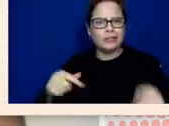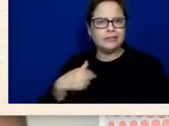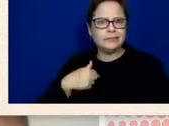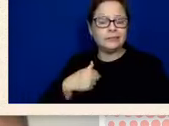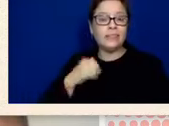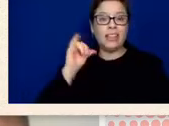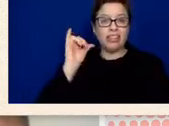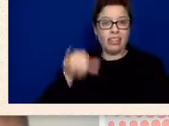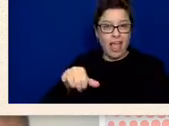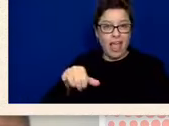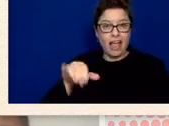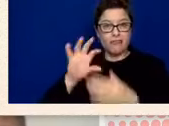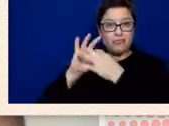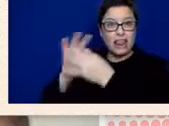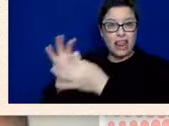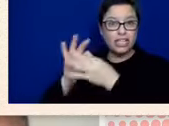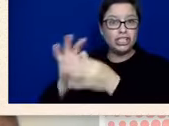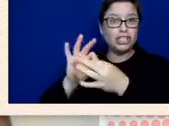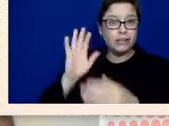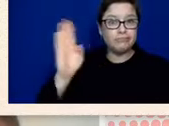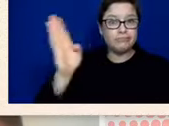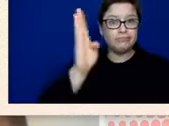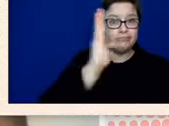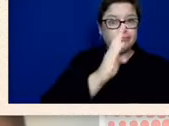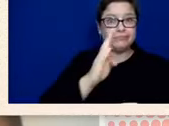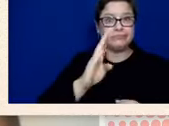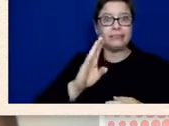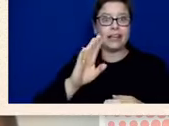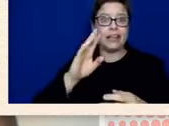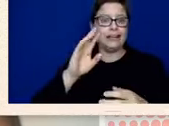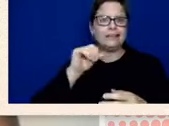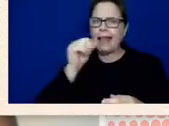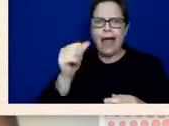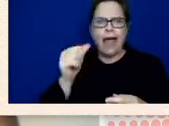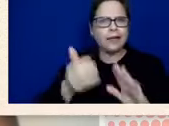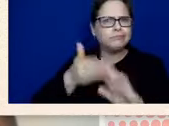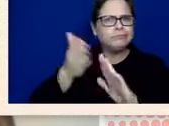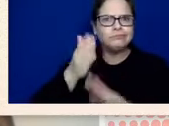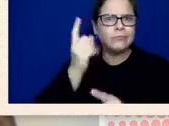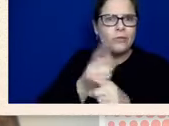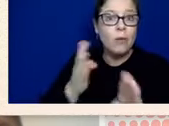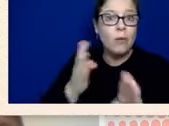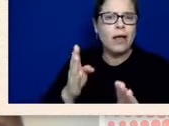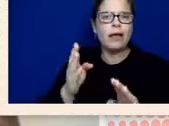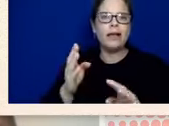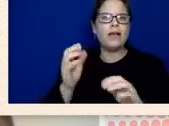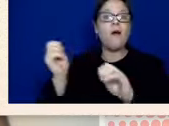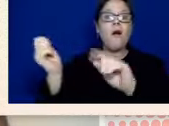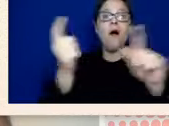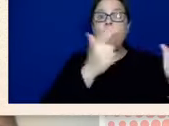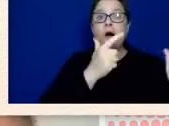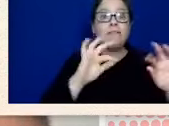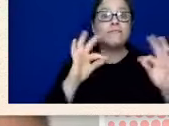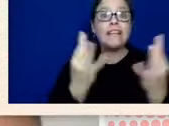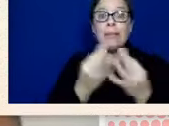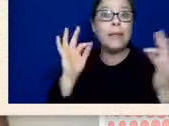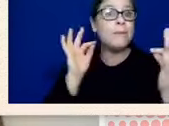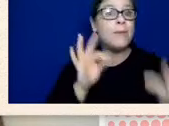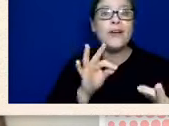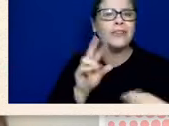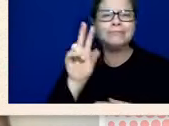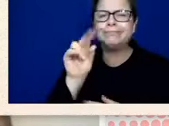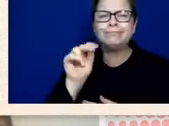dysfunctional relationships and environments, and trust me, not every family is perfect. They don't have that perfect life,